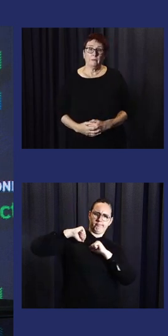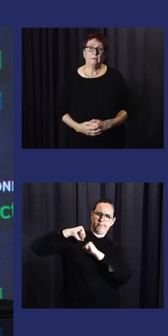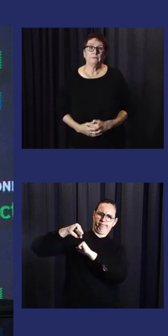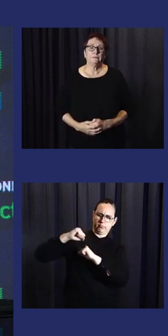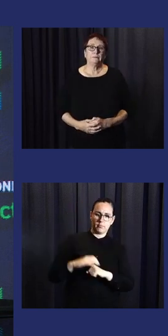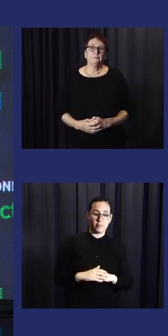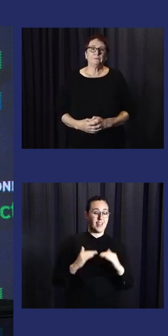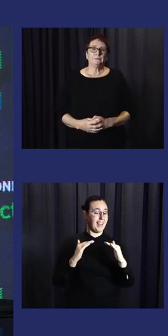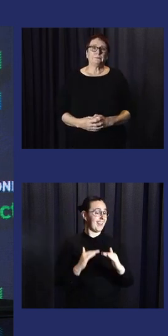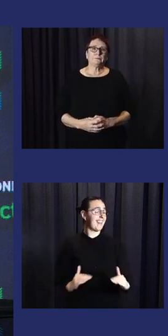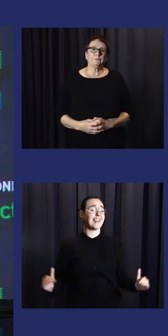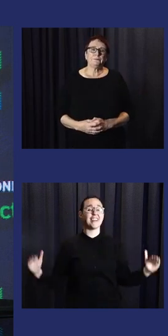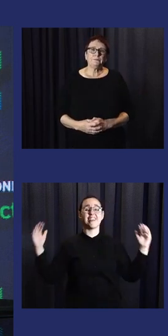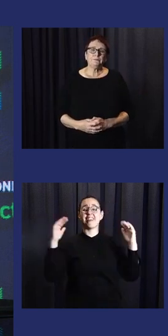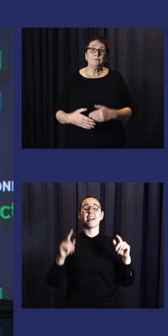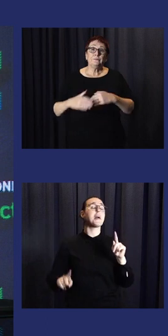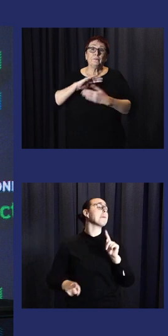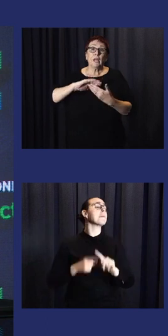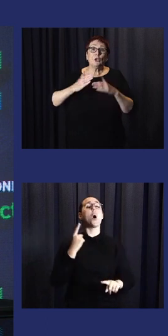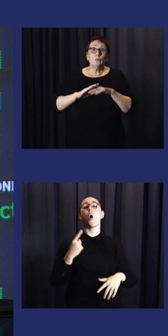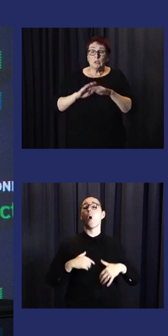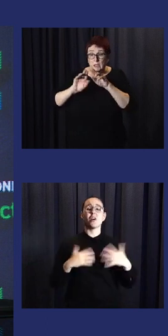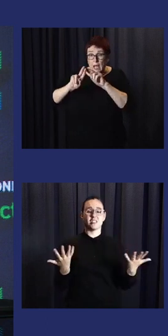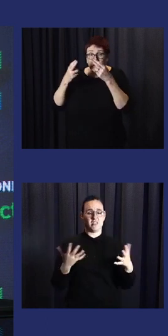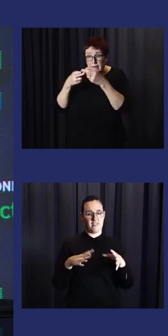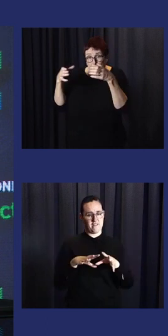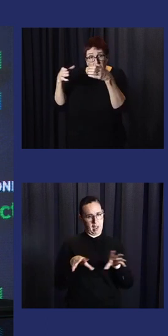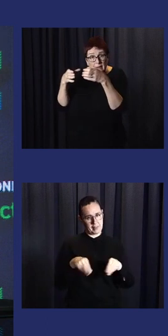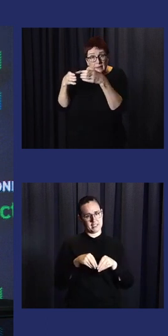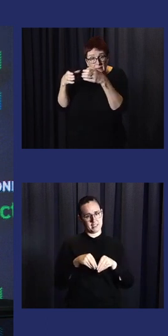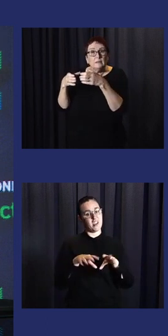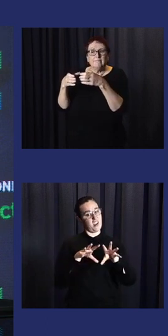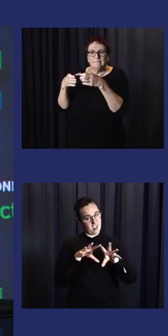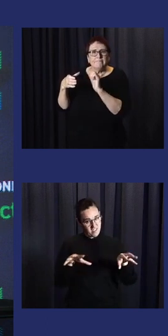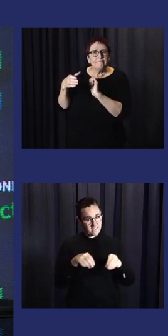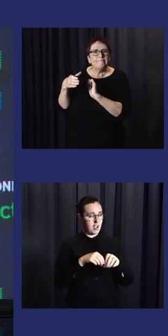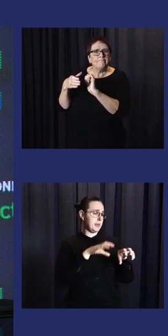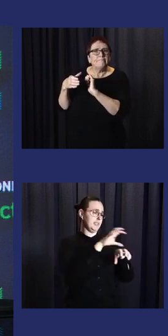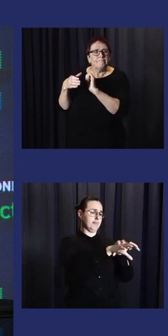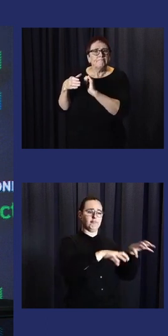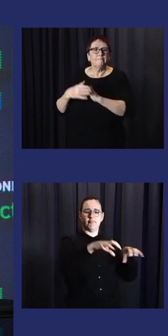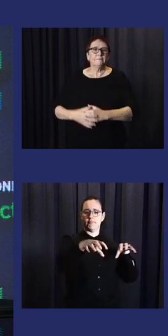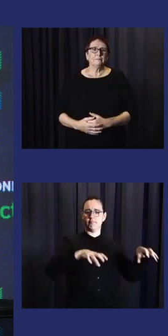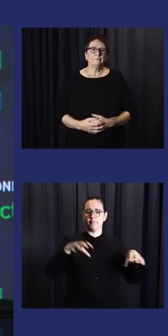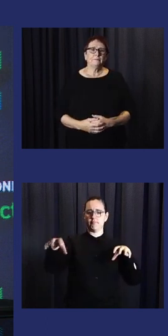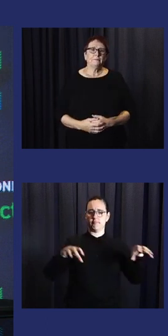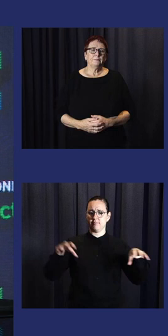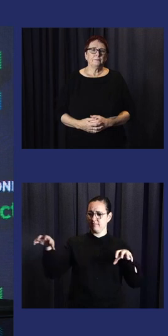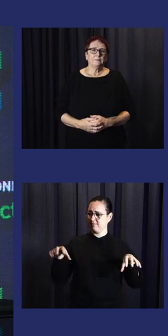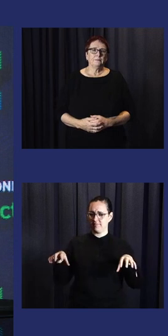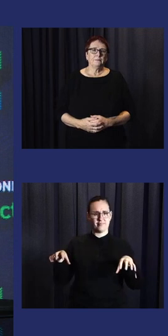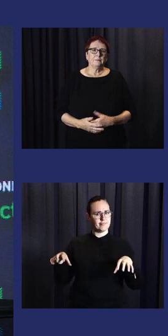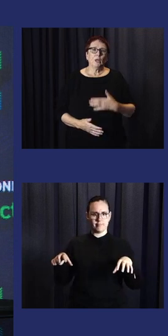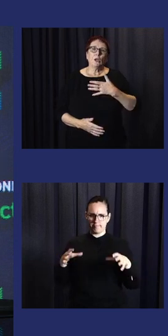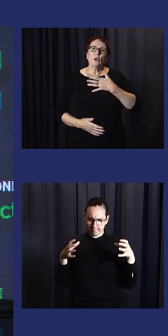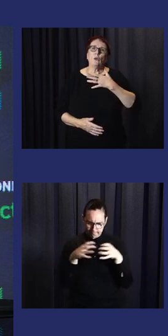the smallest social unit in the community, family has roles in each emergency situation and must be